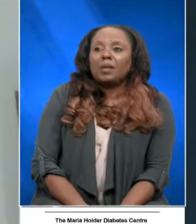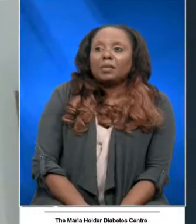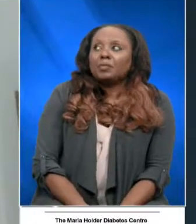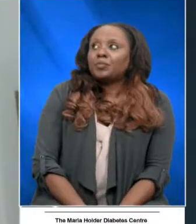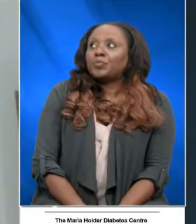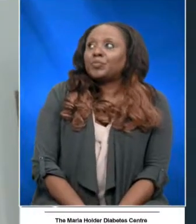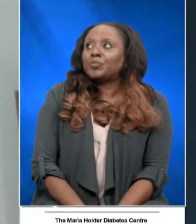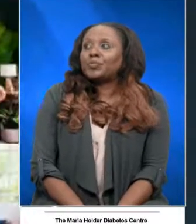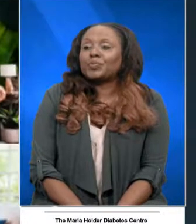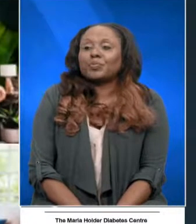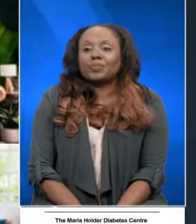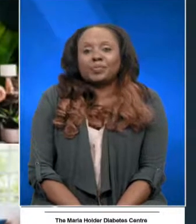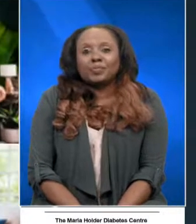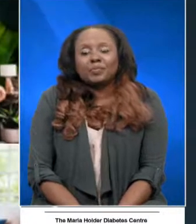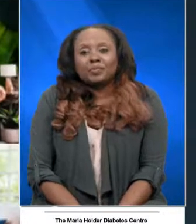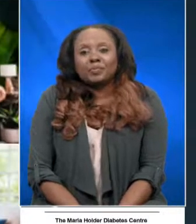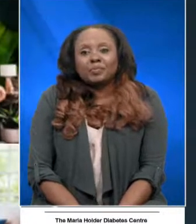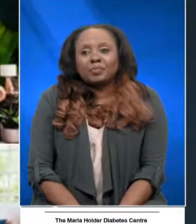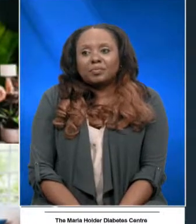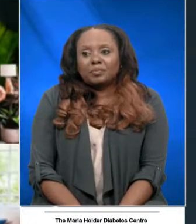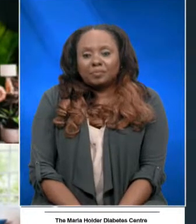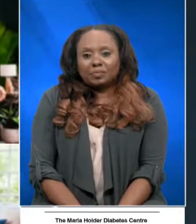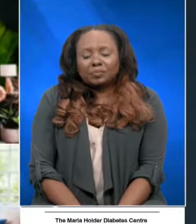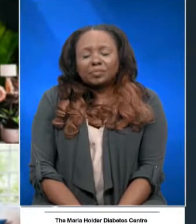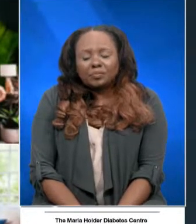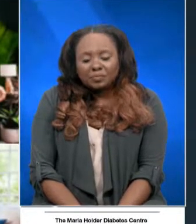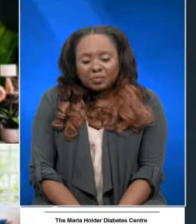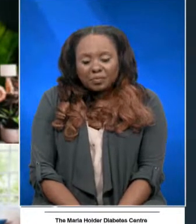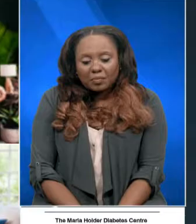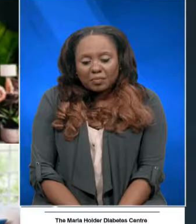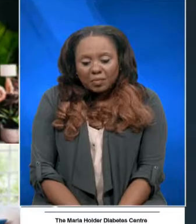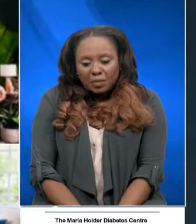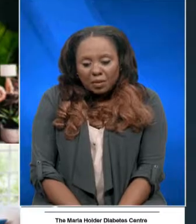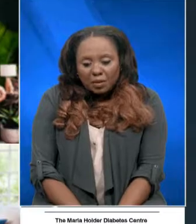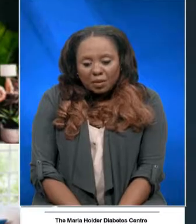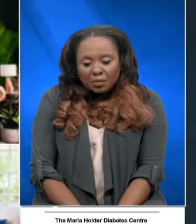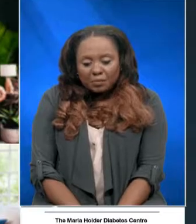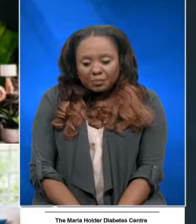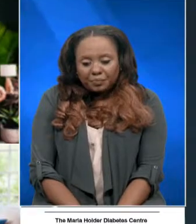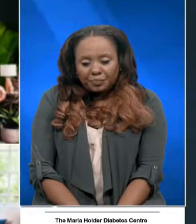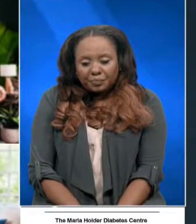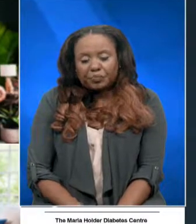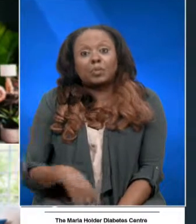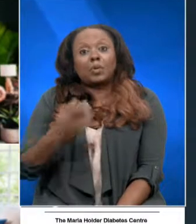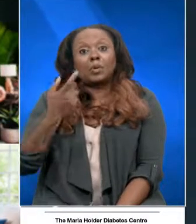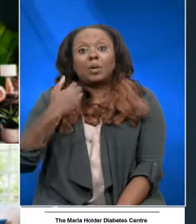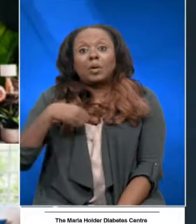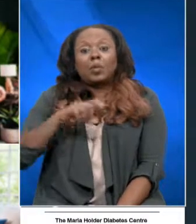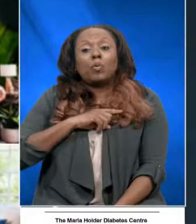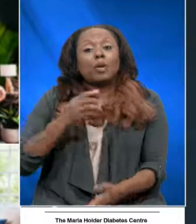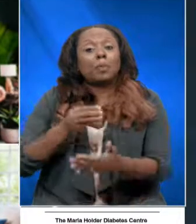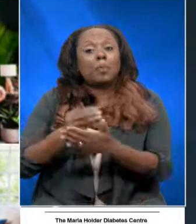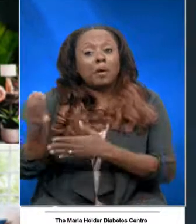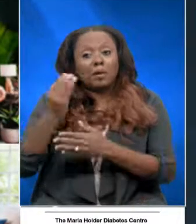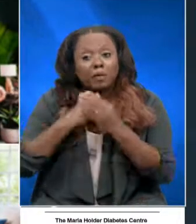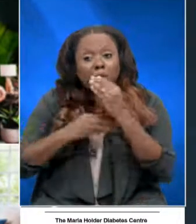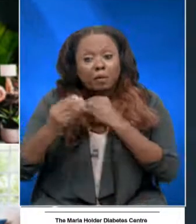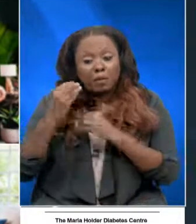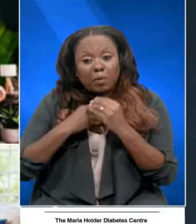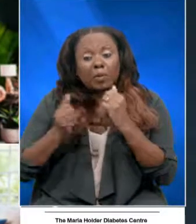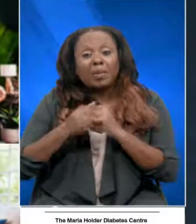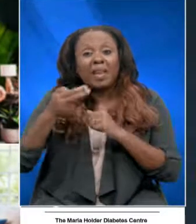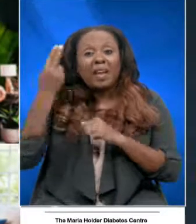we also add even more to the foods that we're consuming, that is definitely